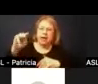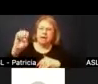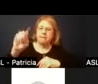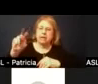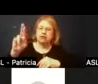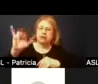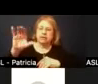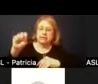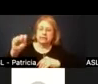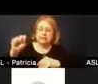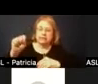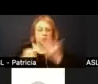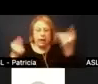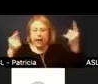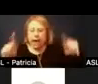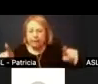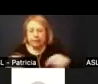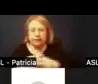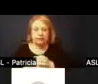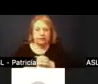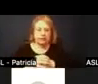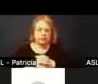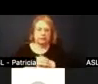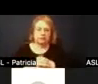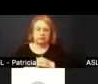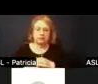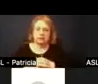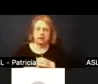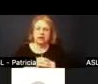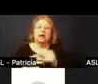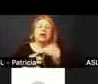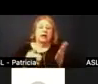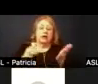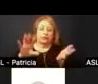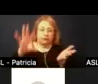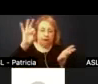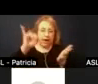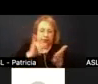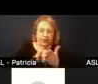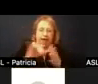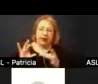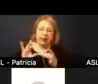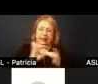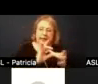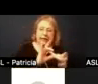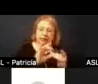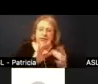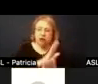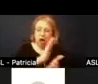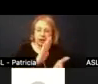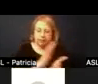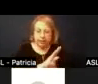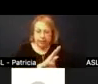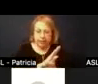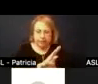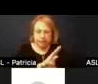outcomes um i would refer you back again to that linked document um which is the um the mid-year